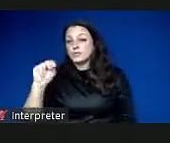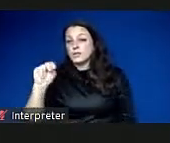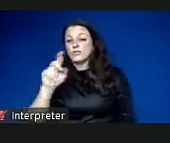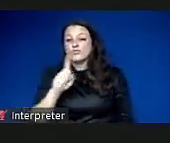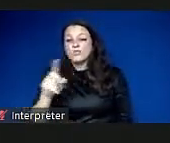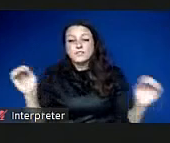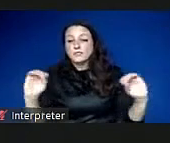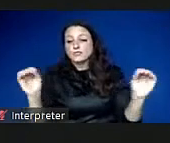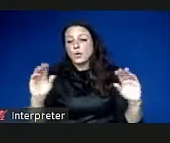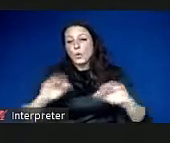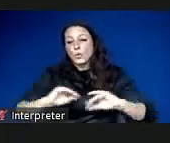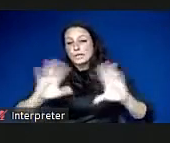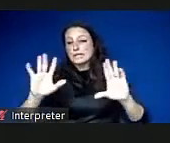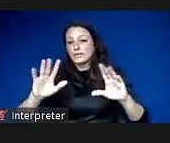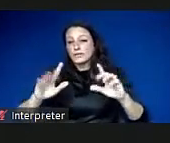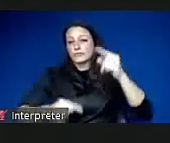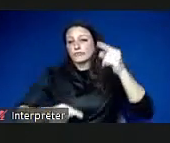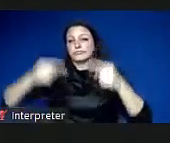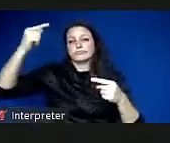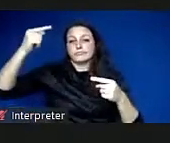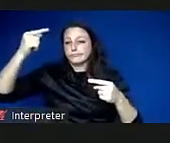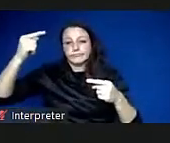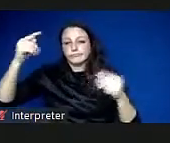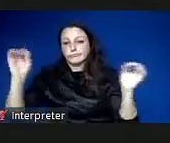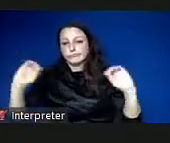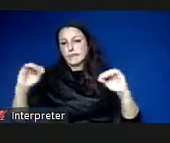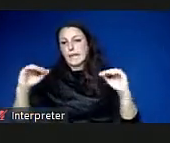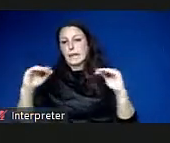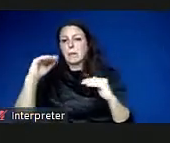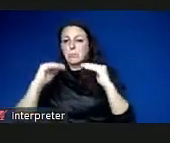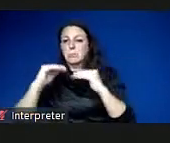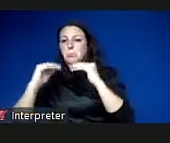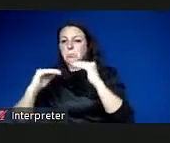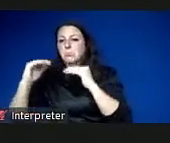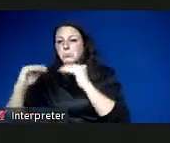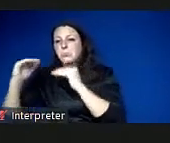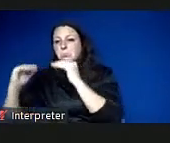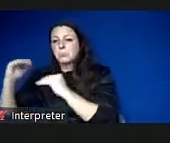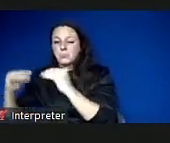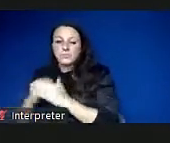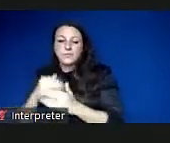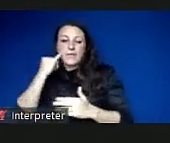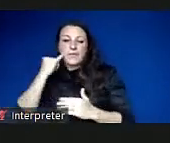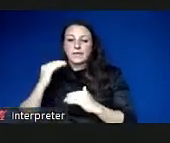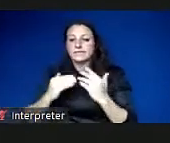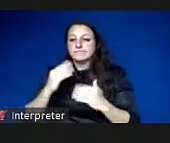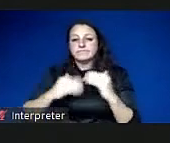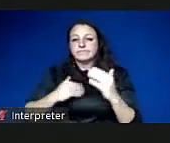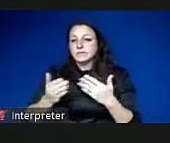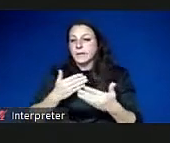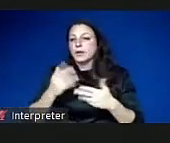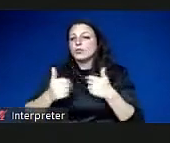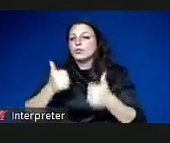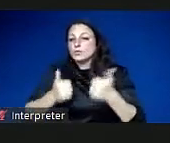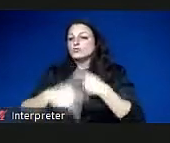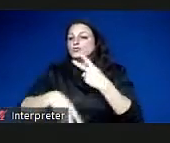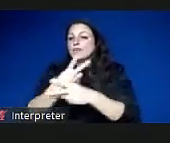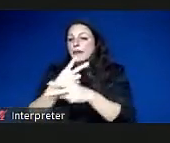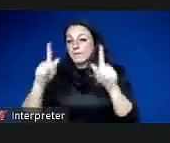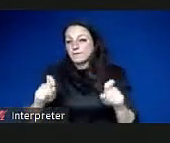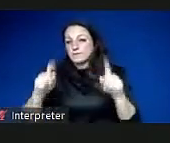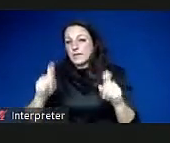overall clear difference between facilities that were using one test type versus the other. So that's